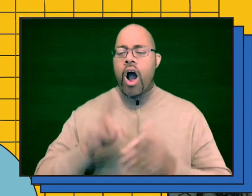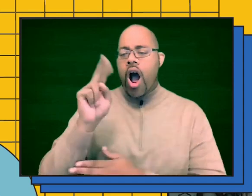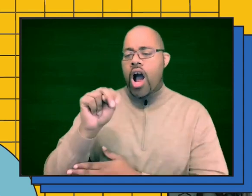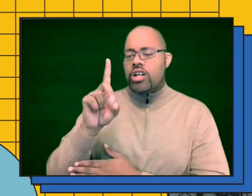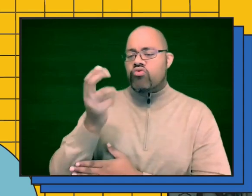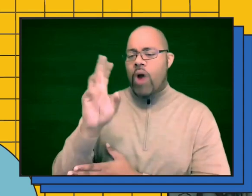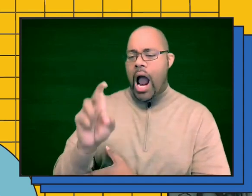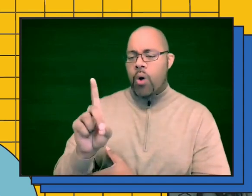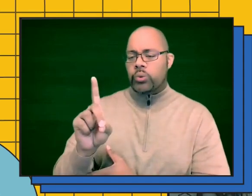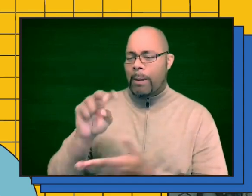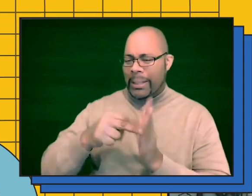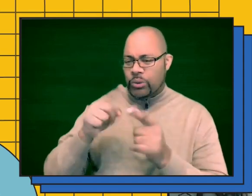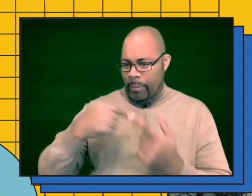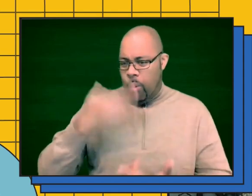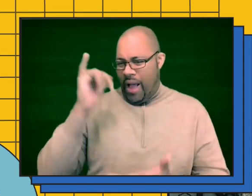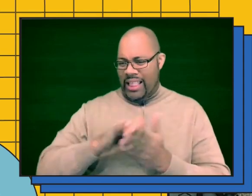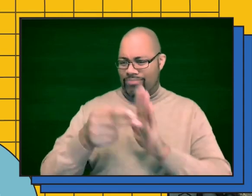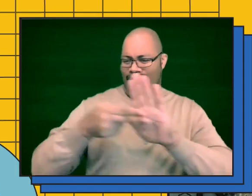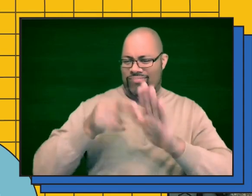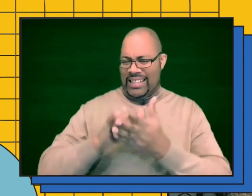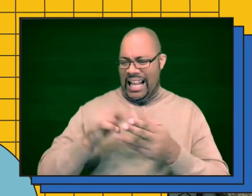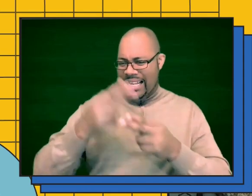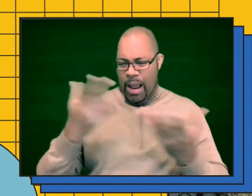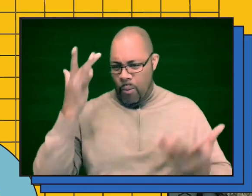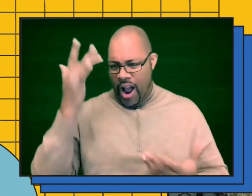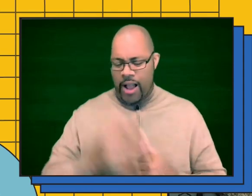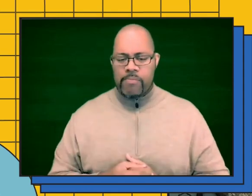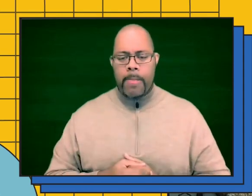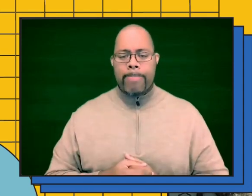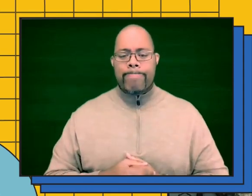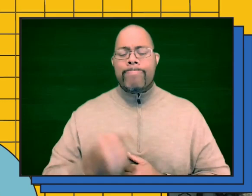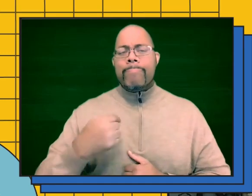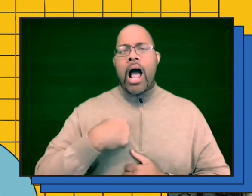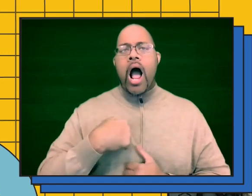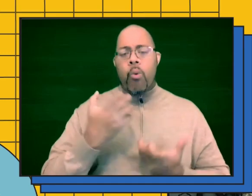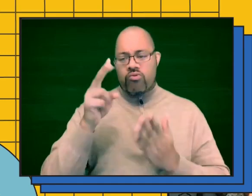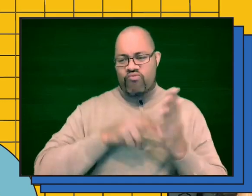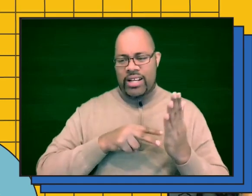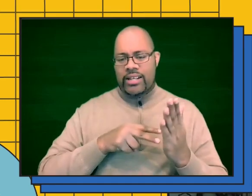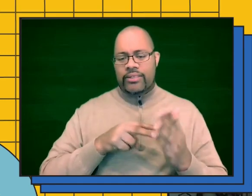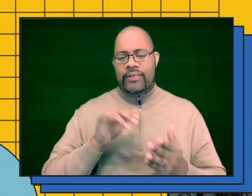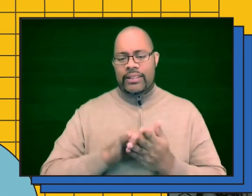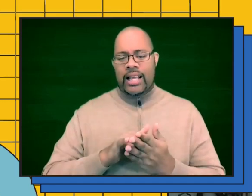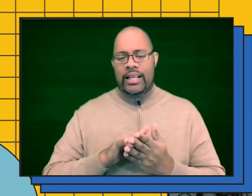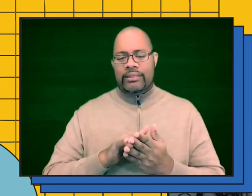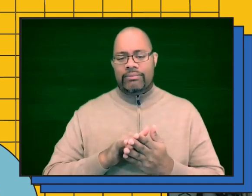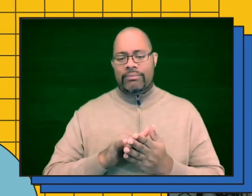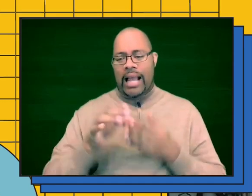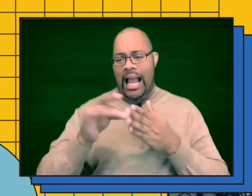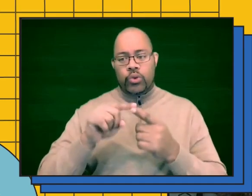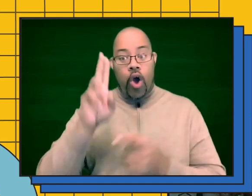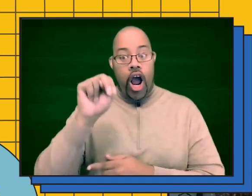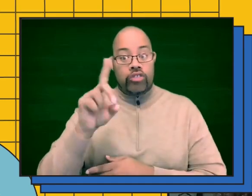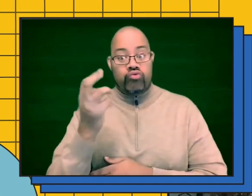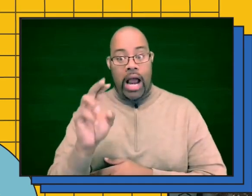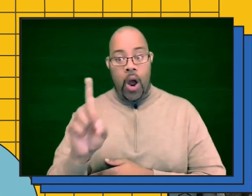what undrowned means to me, like why this is called Undrowned. So I want to read you this preface, A